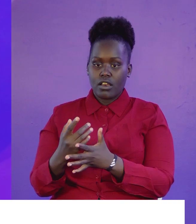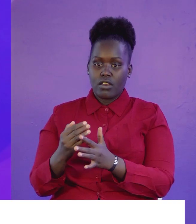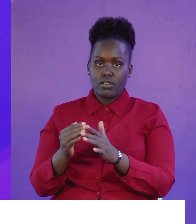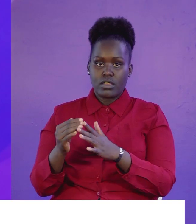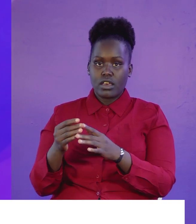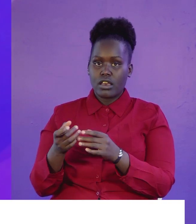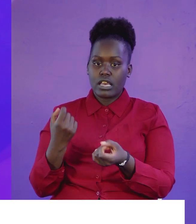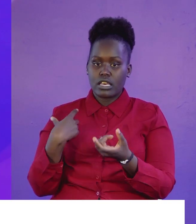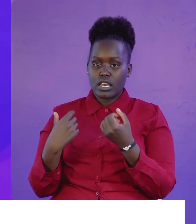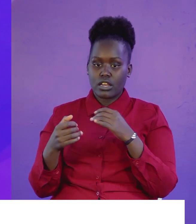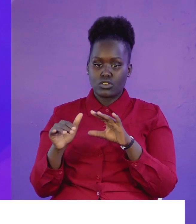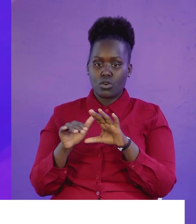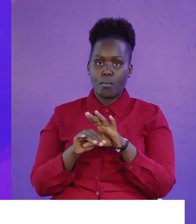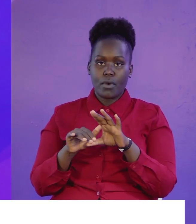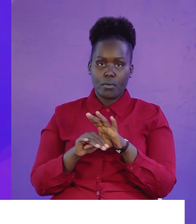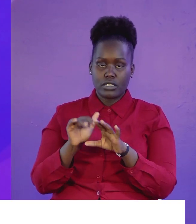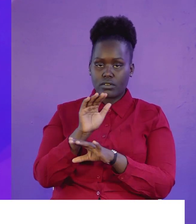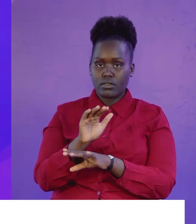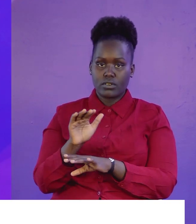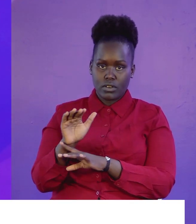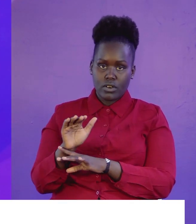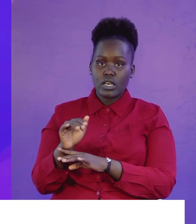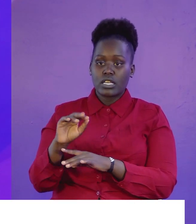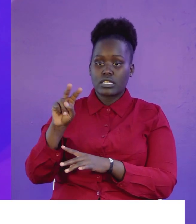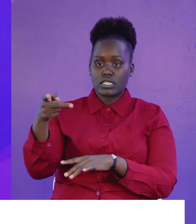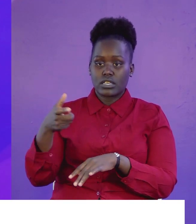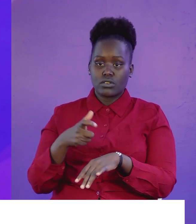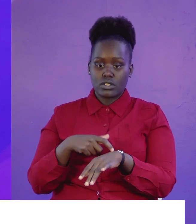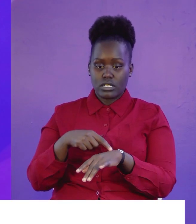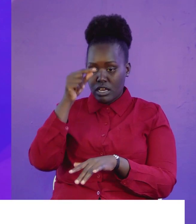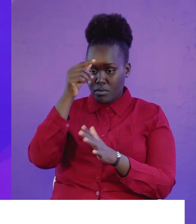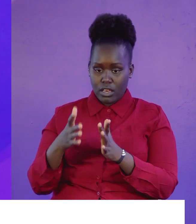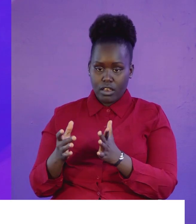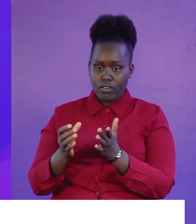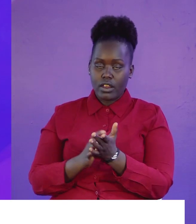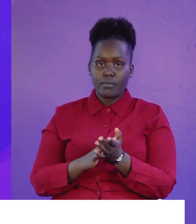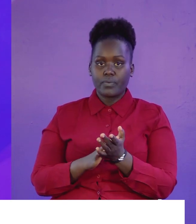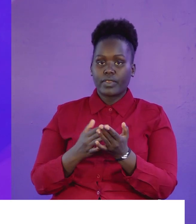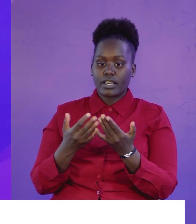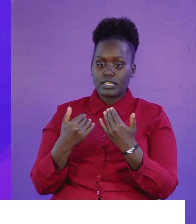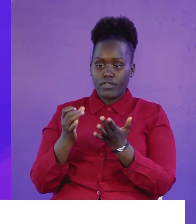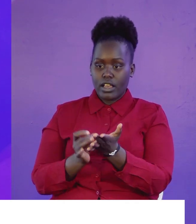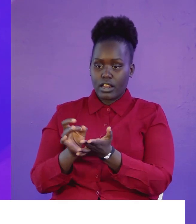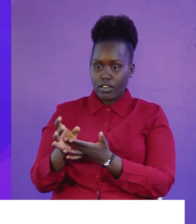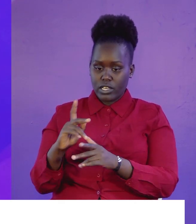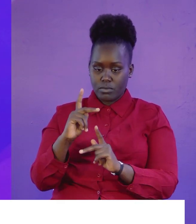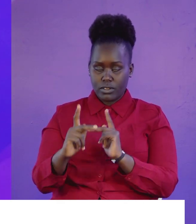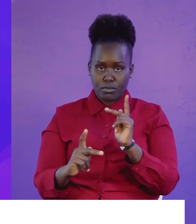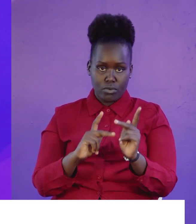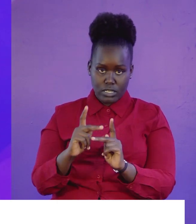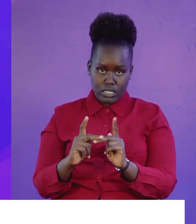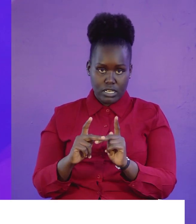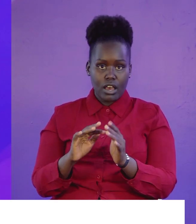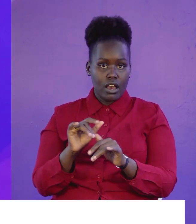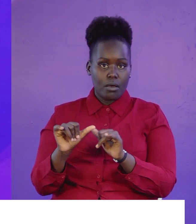of County Assembly. This is the second time Governor Mutai is facing an impeachment process,